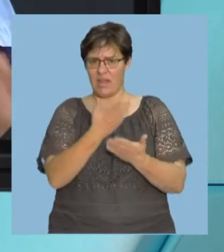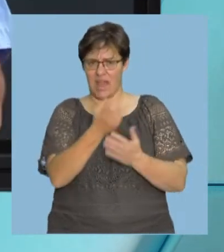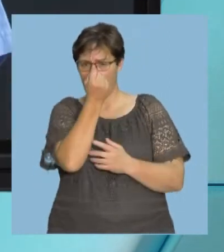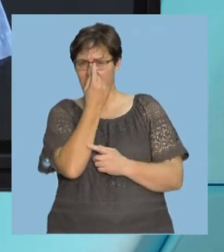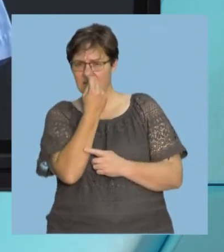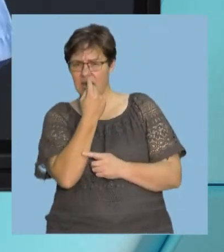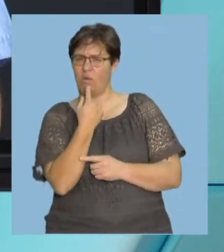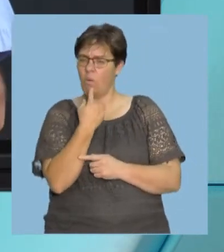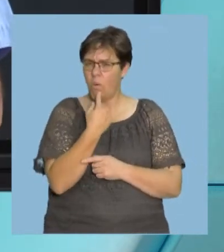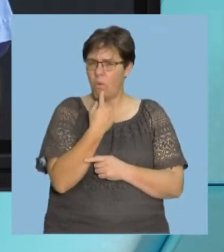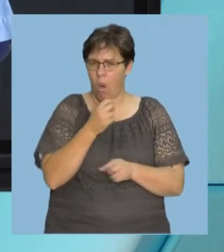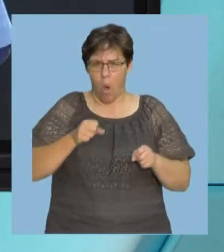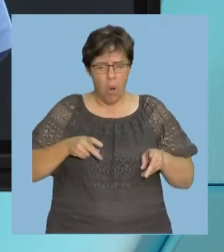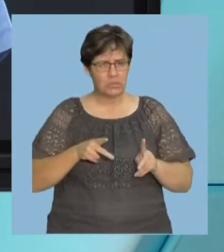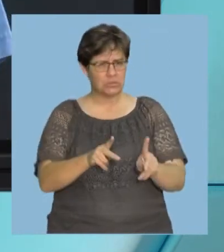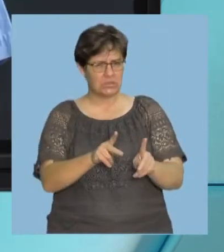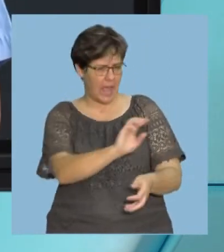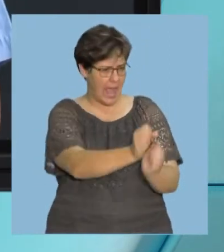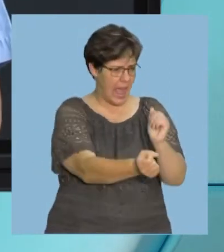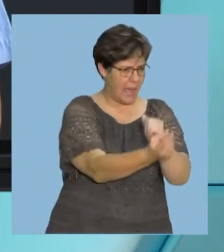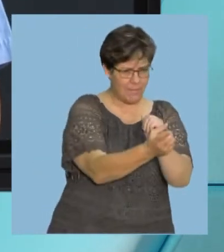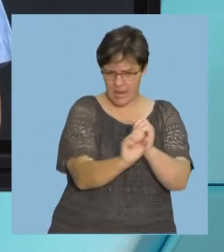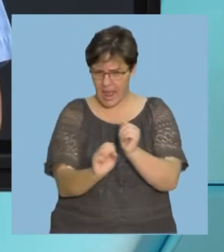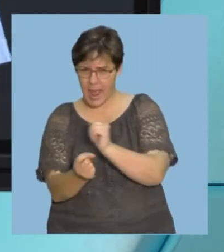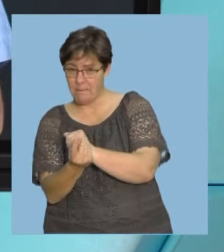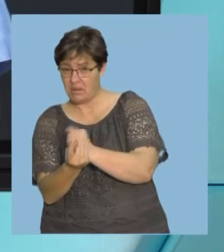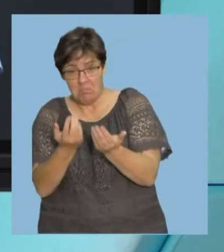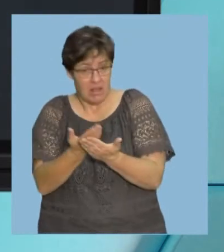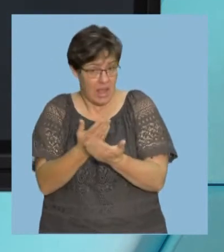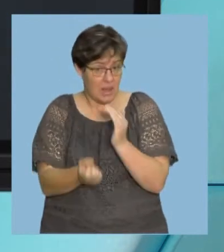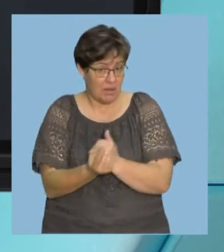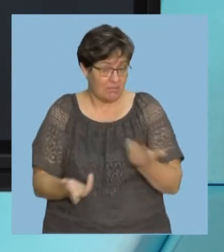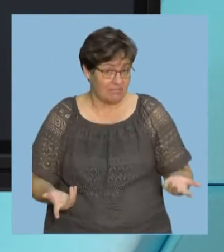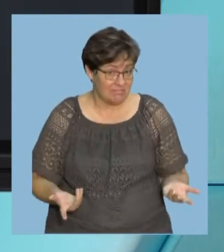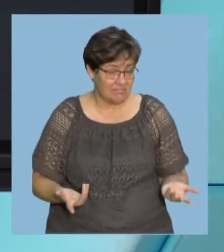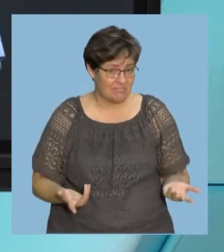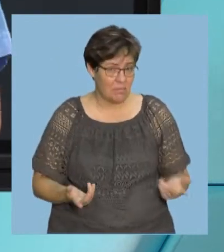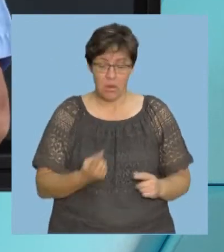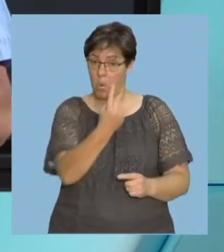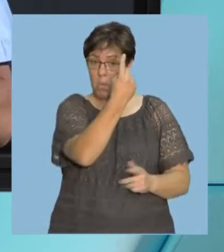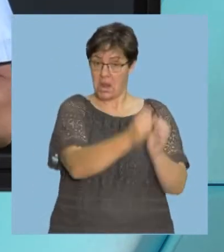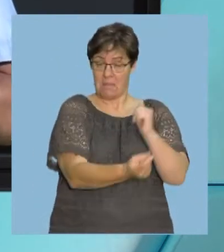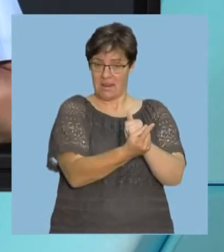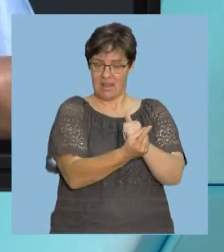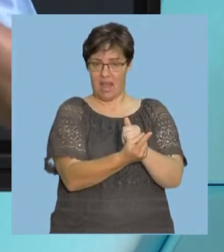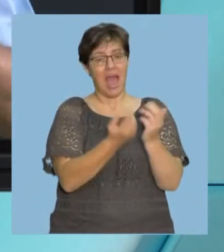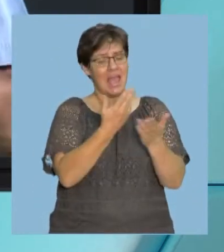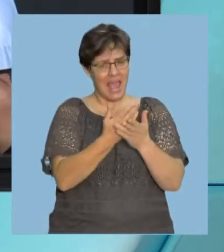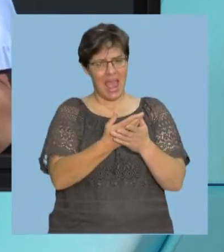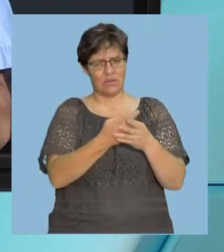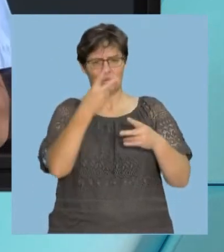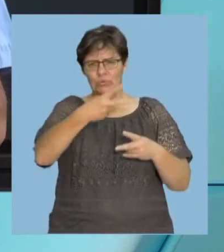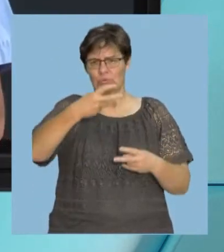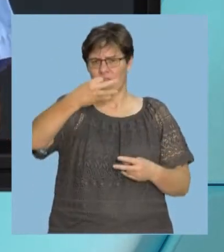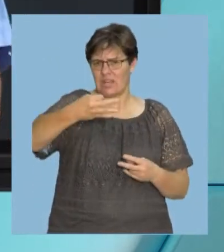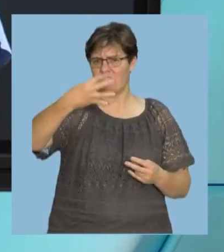are the chances of certain events taking place. And it doesn't just have to be one event, it can be more than one